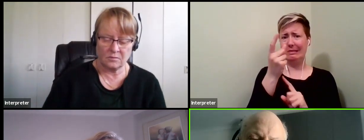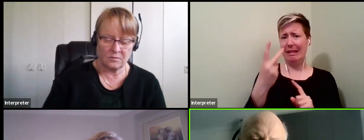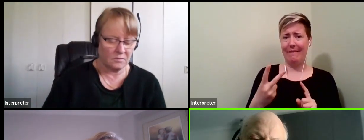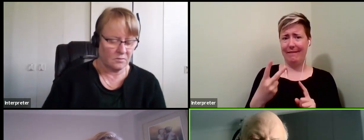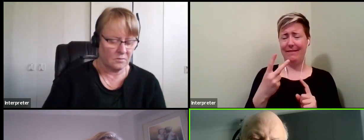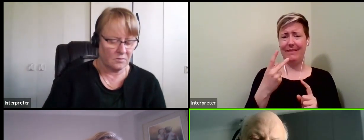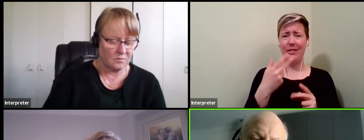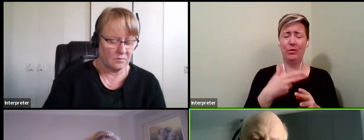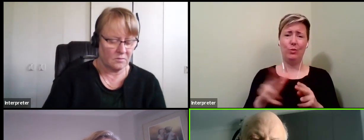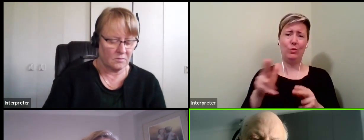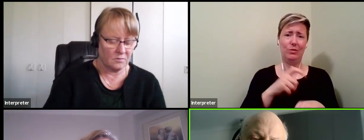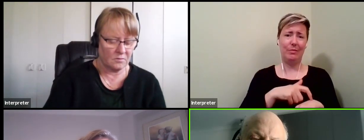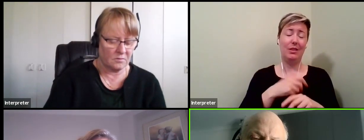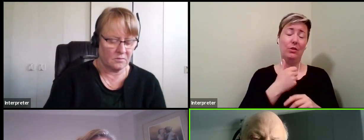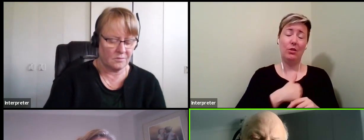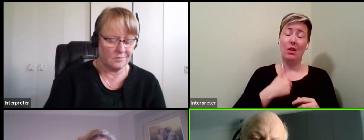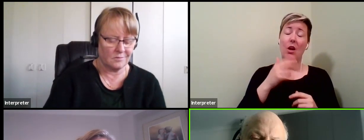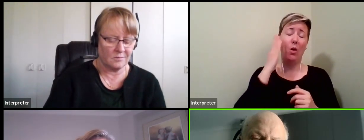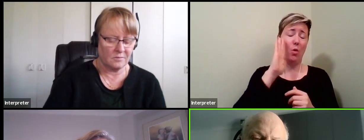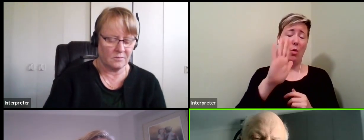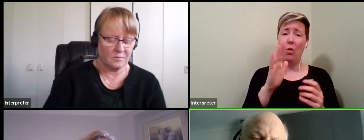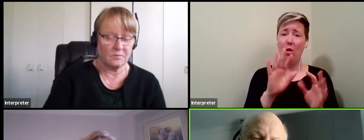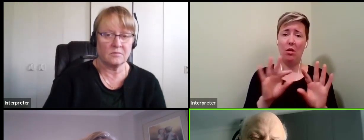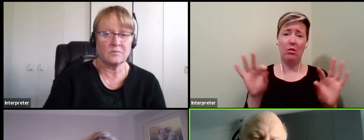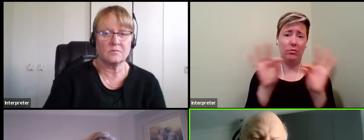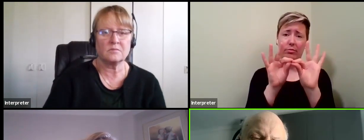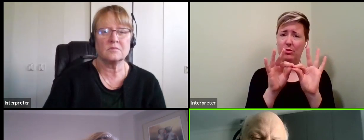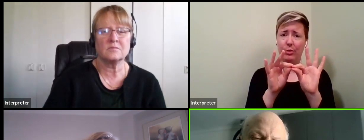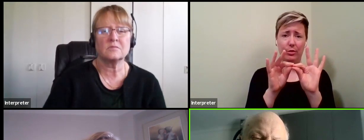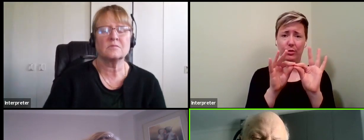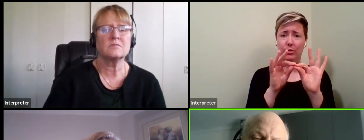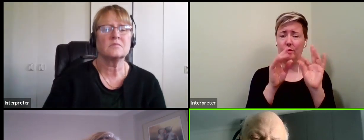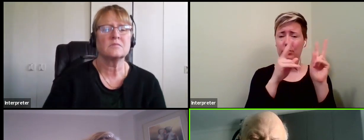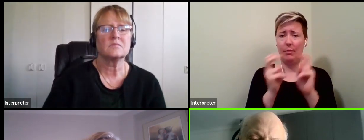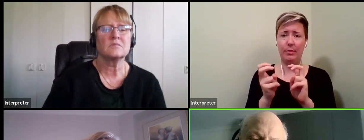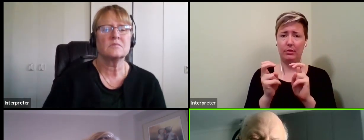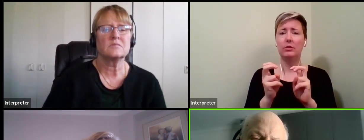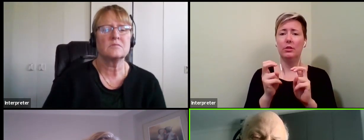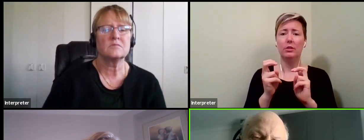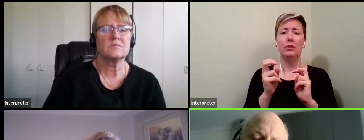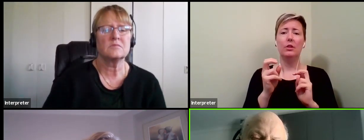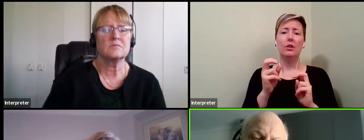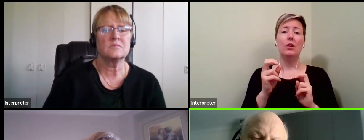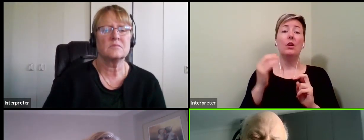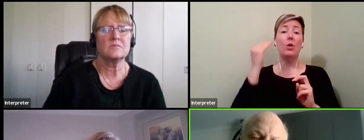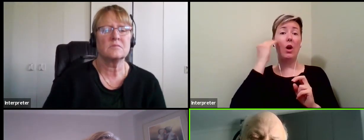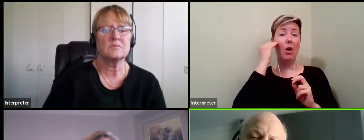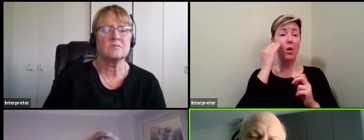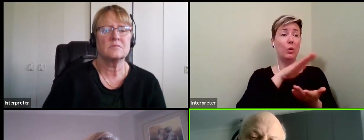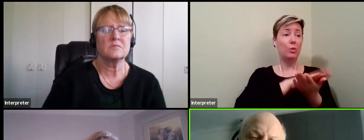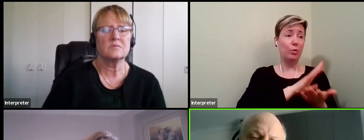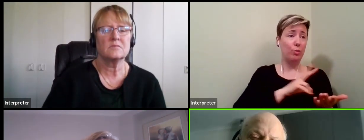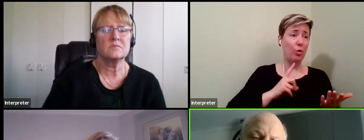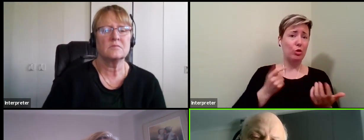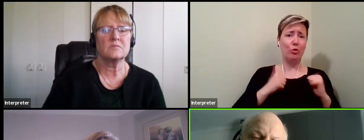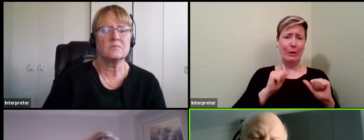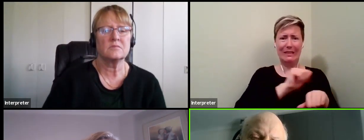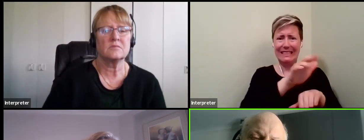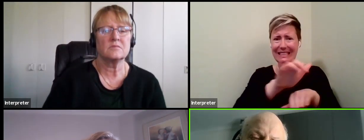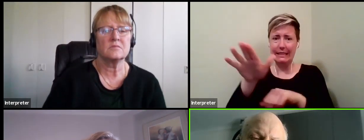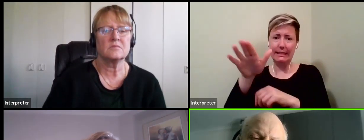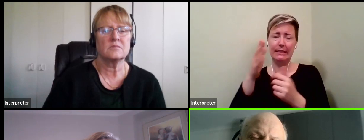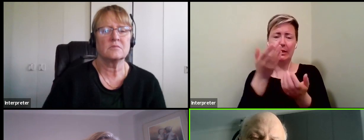not because the topic is unimportant. We know that some school boards and other educational organizations are trying to get equipment to families so they